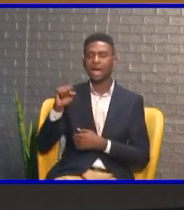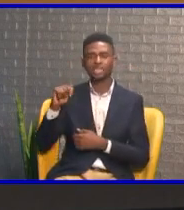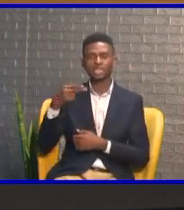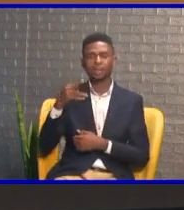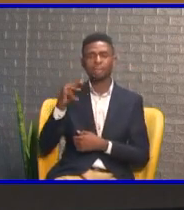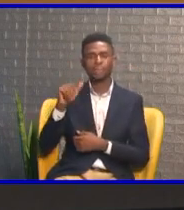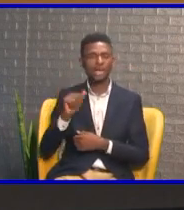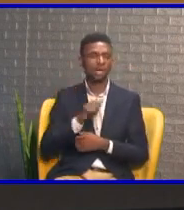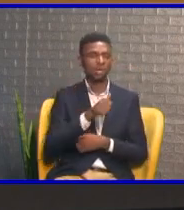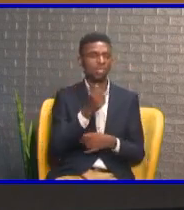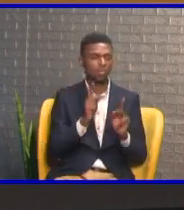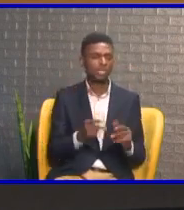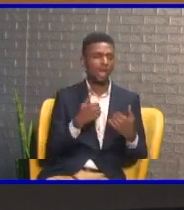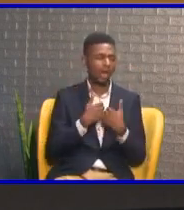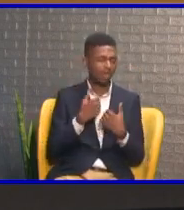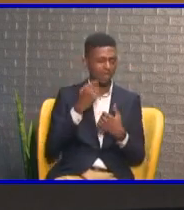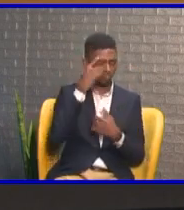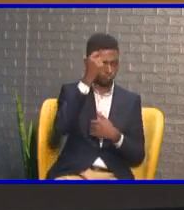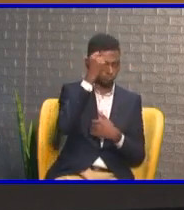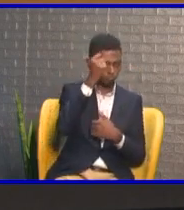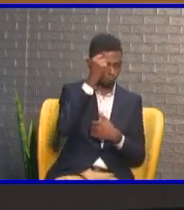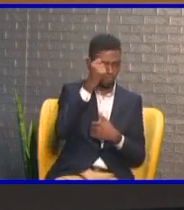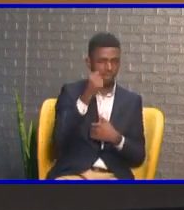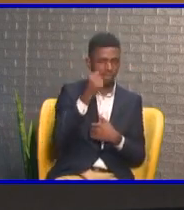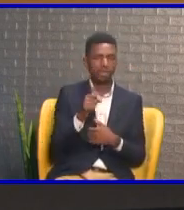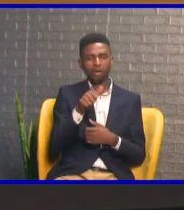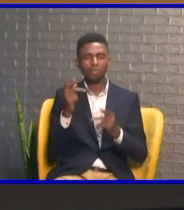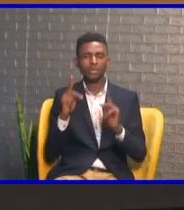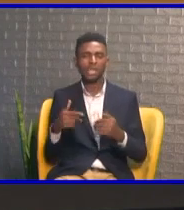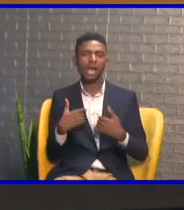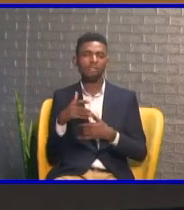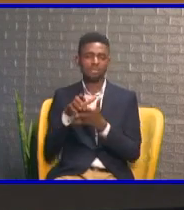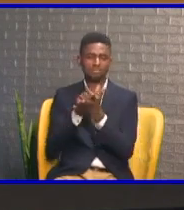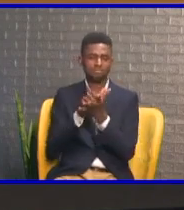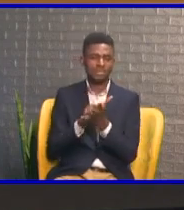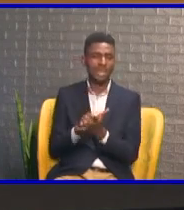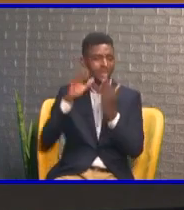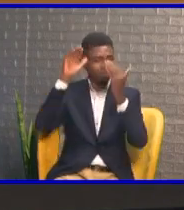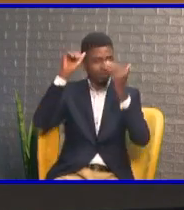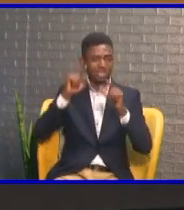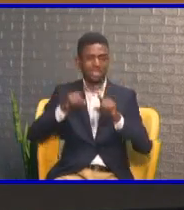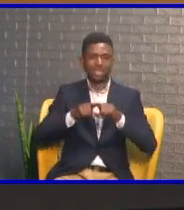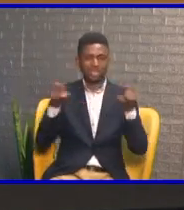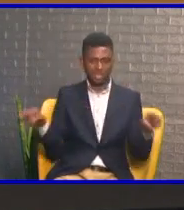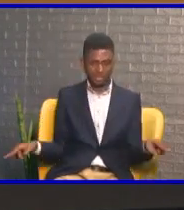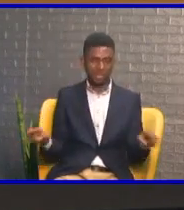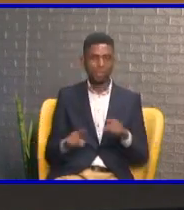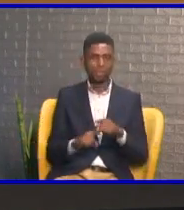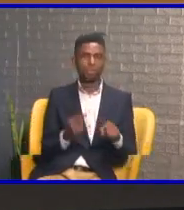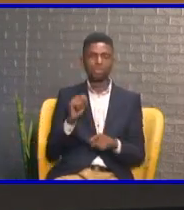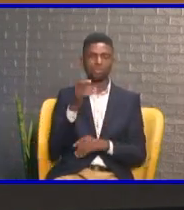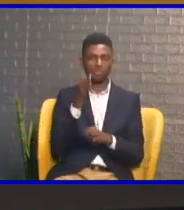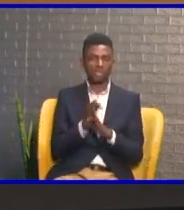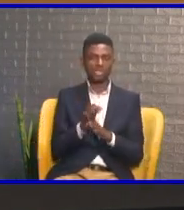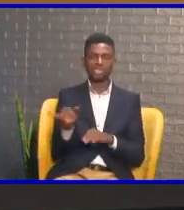has cancer, right? So the expectation differs from person to person. But the faith remains the same. Does that make sense?